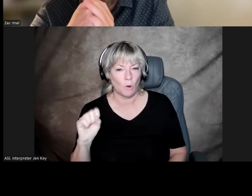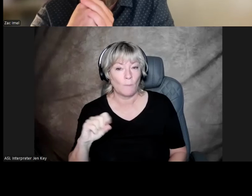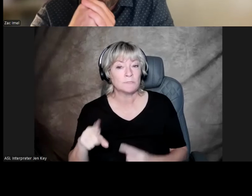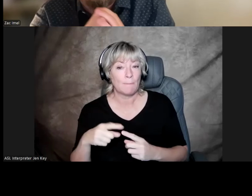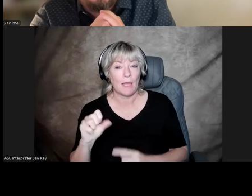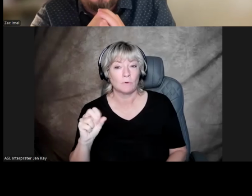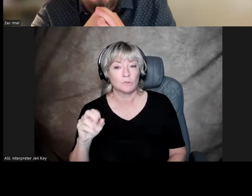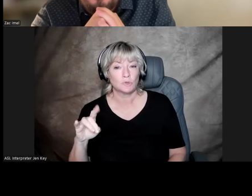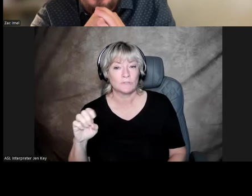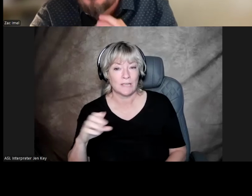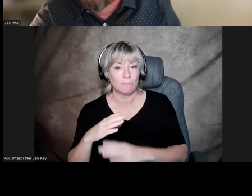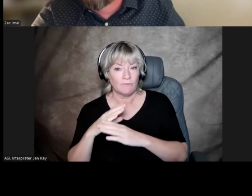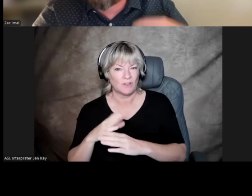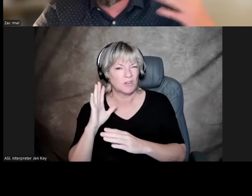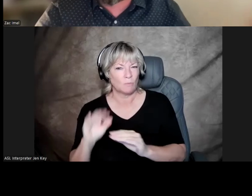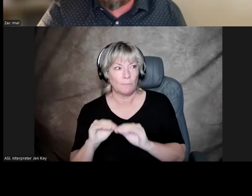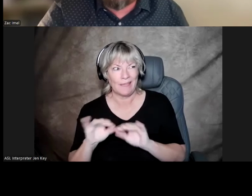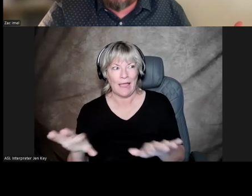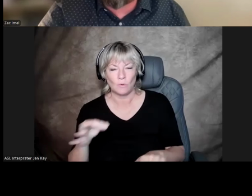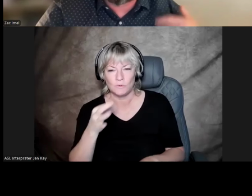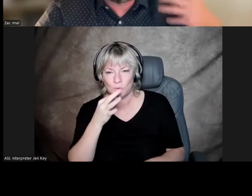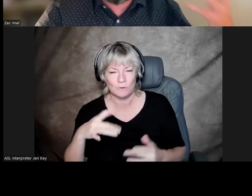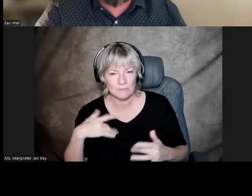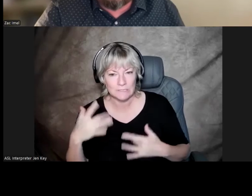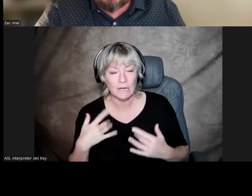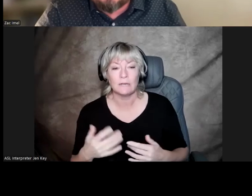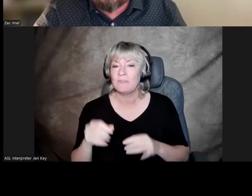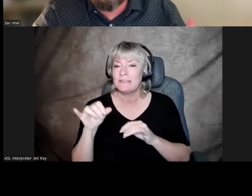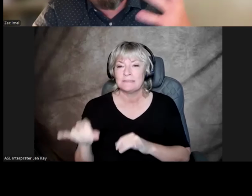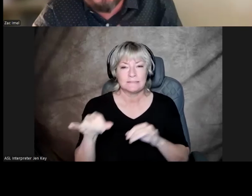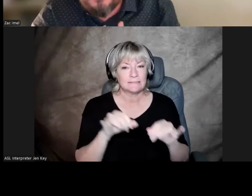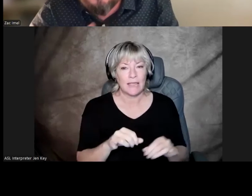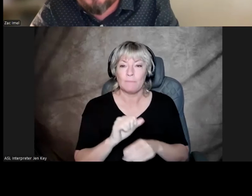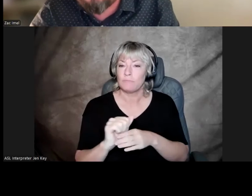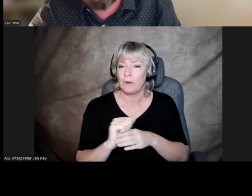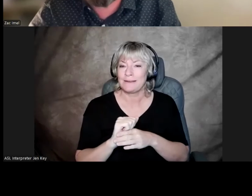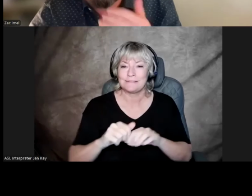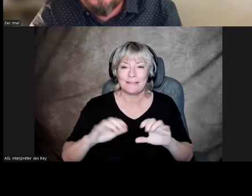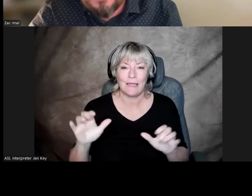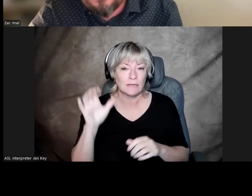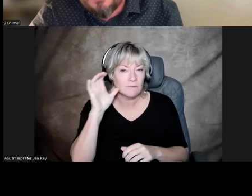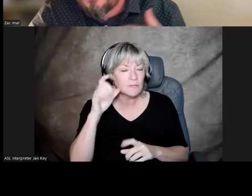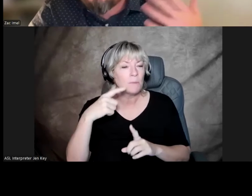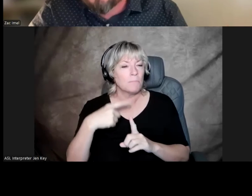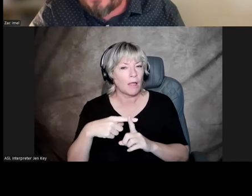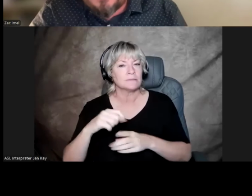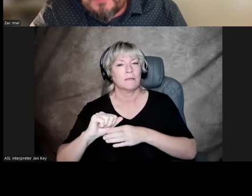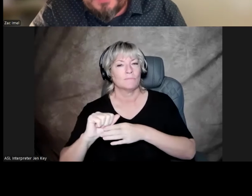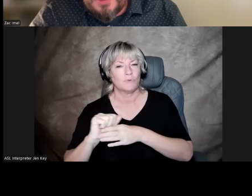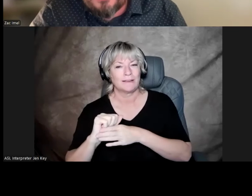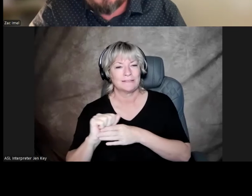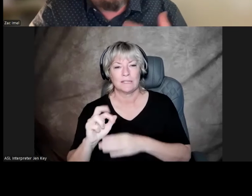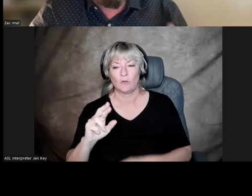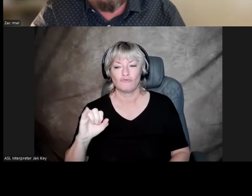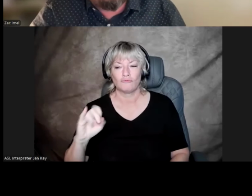excited to get that out to this community, where we can do the same thing, working on active listening skills, but also working on very specific risk